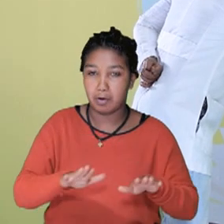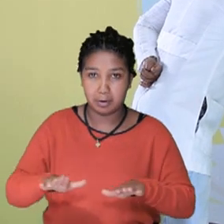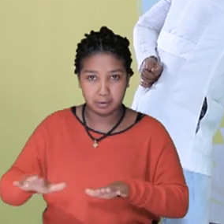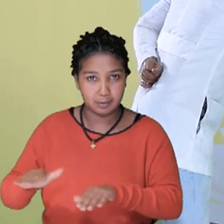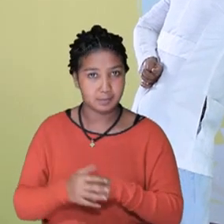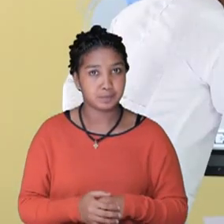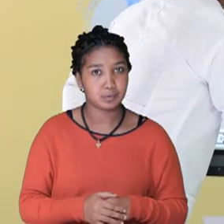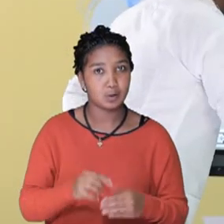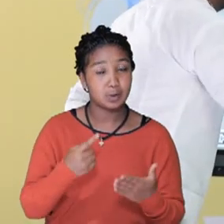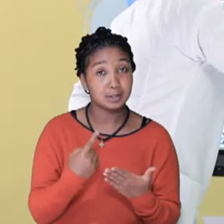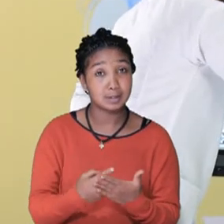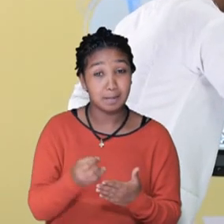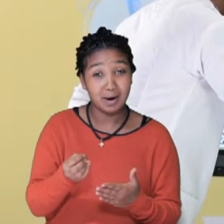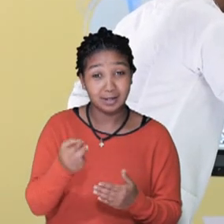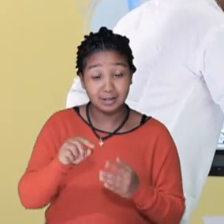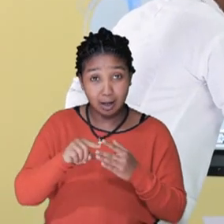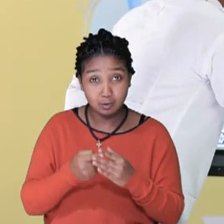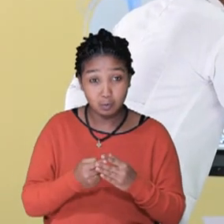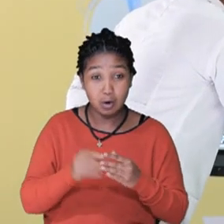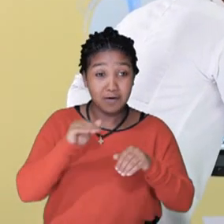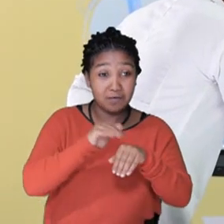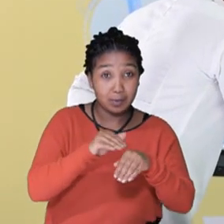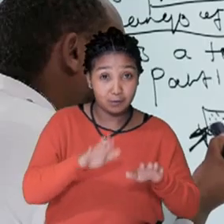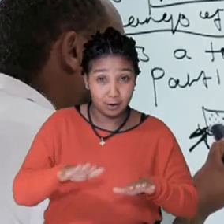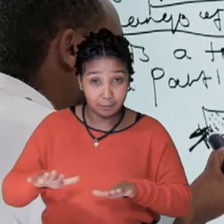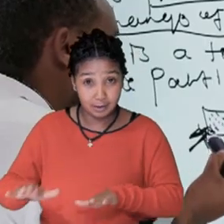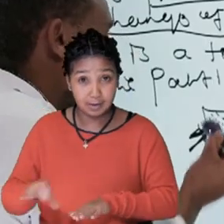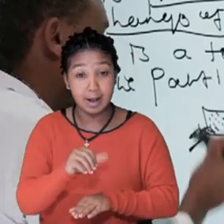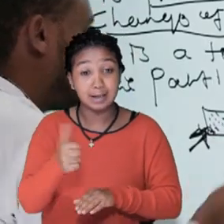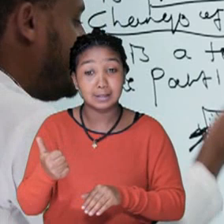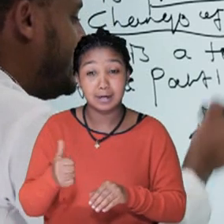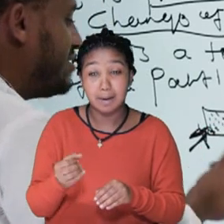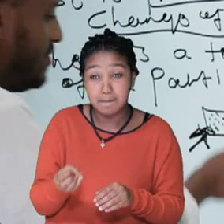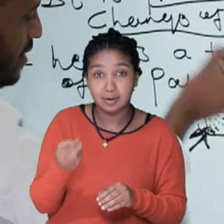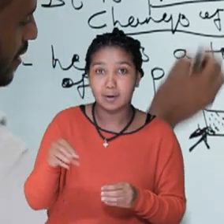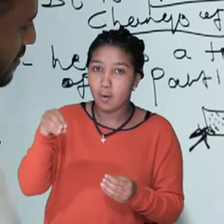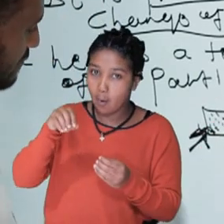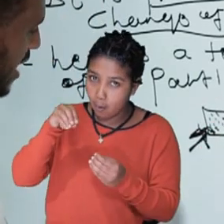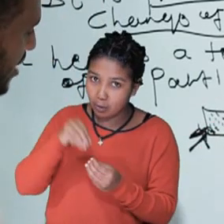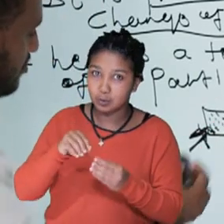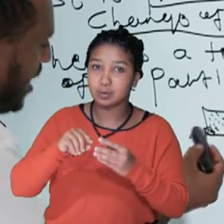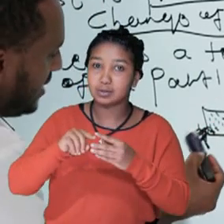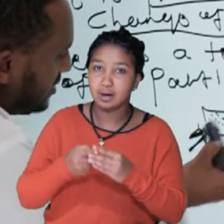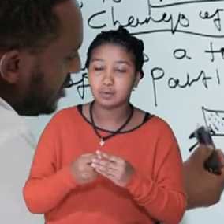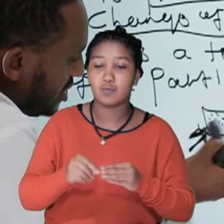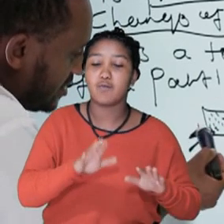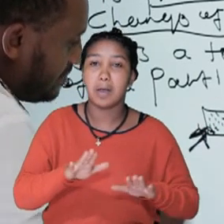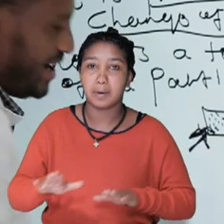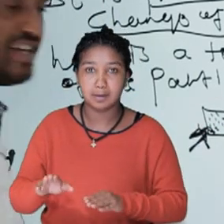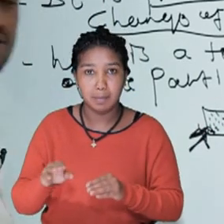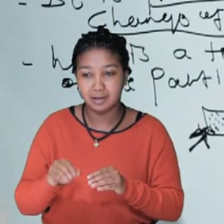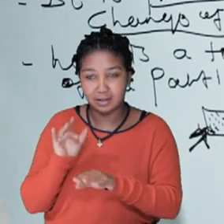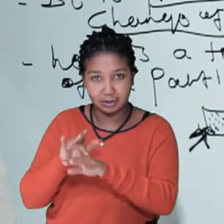When these particles starts to vibrate and the other particles also starting vibrate by